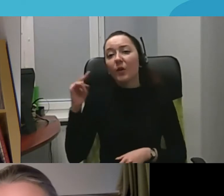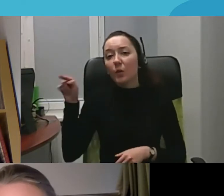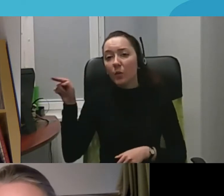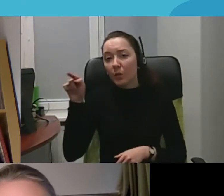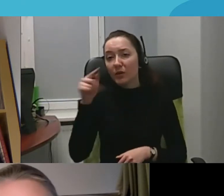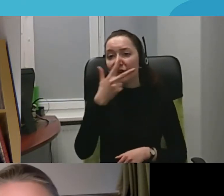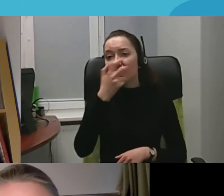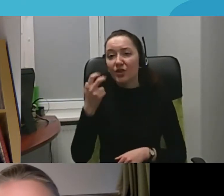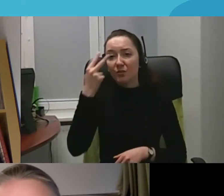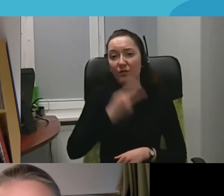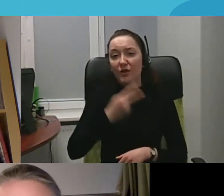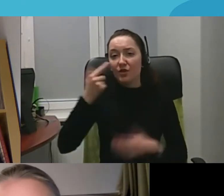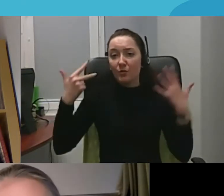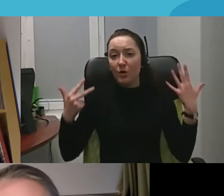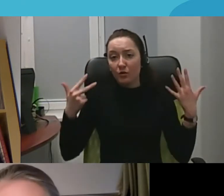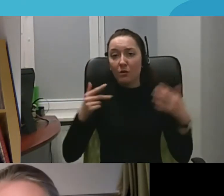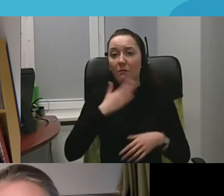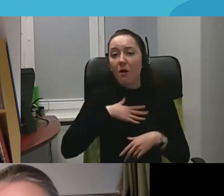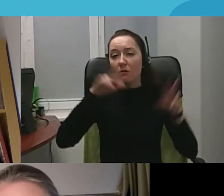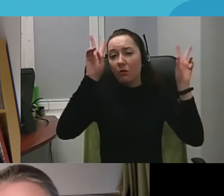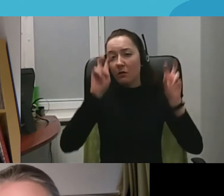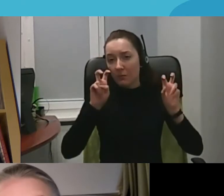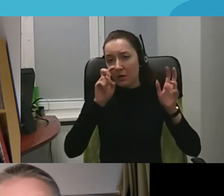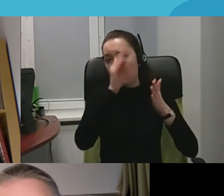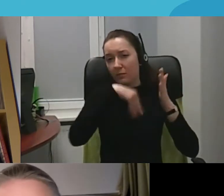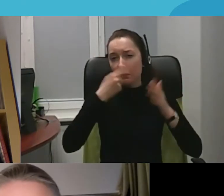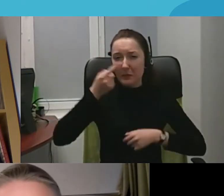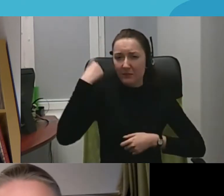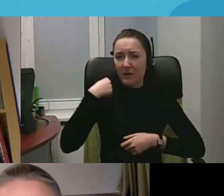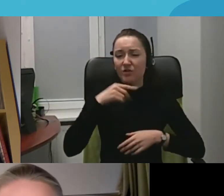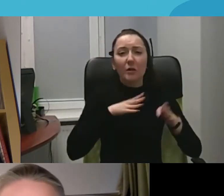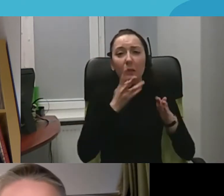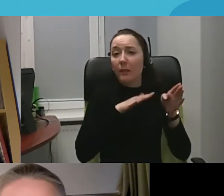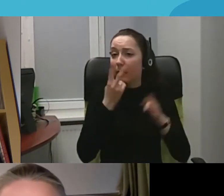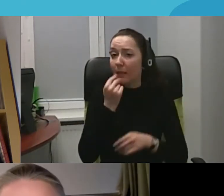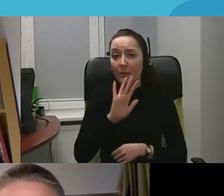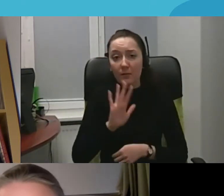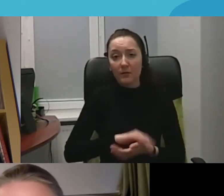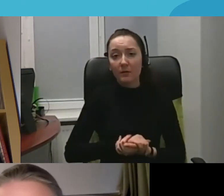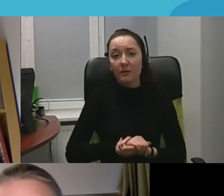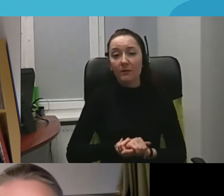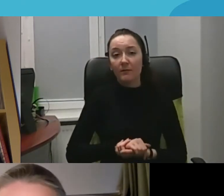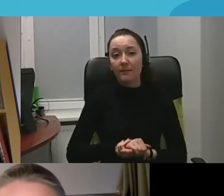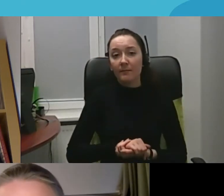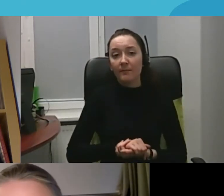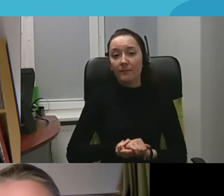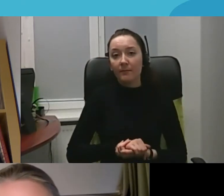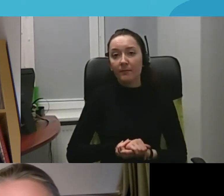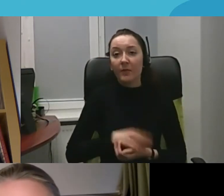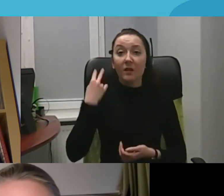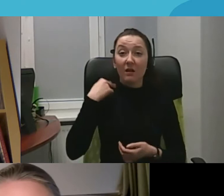These minors detained for long prison terms, up to 10 years for